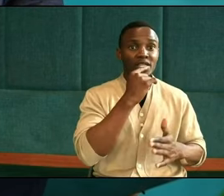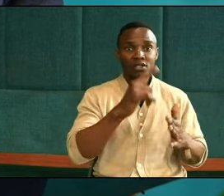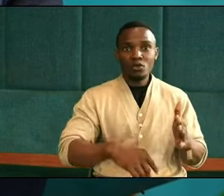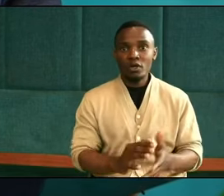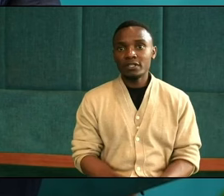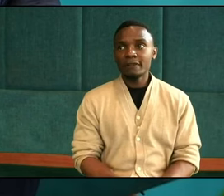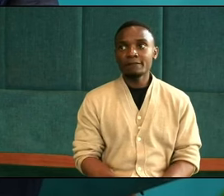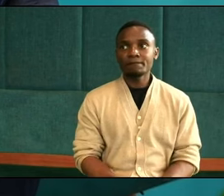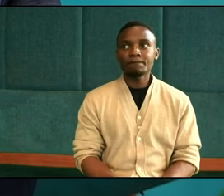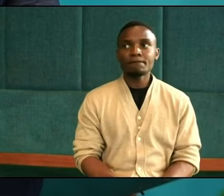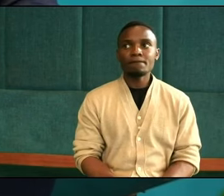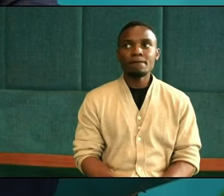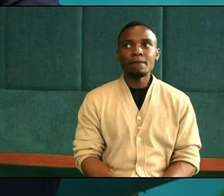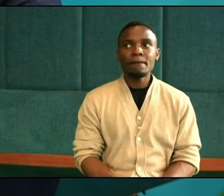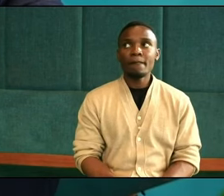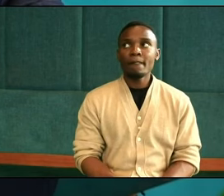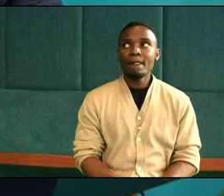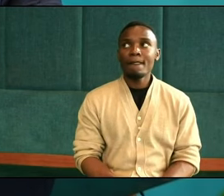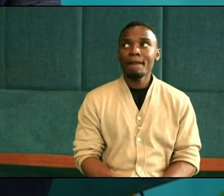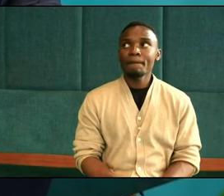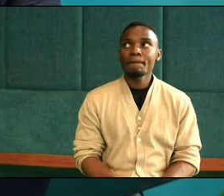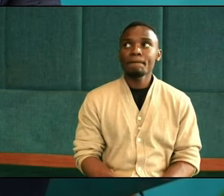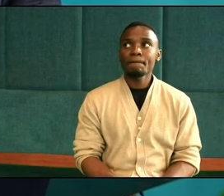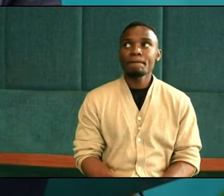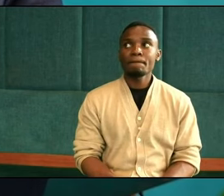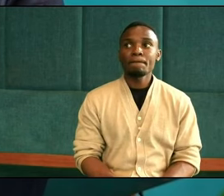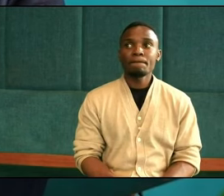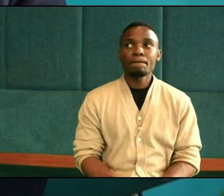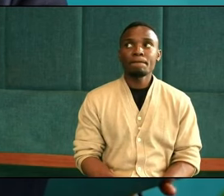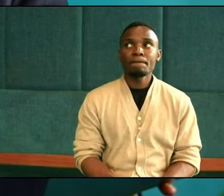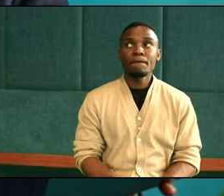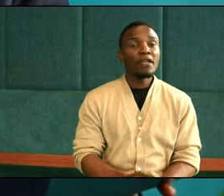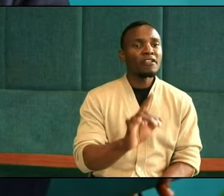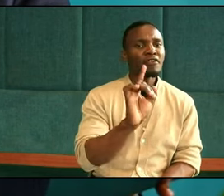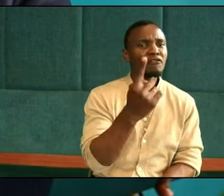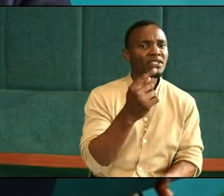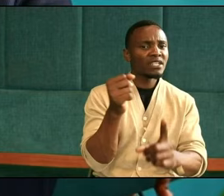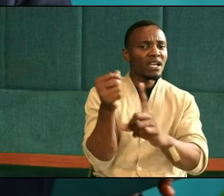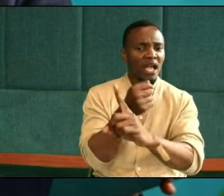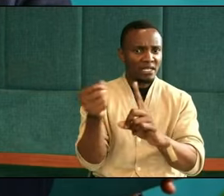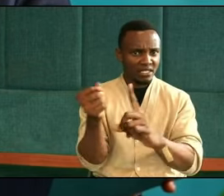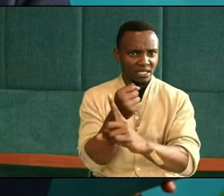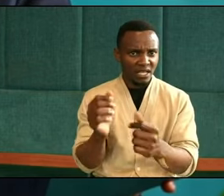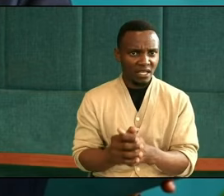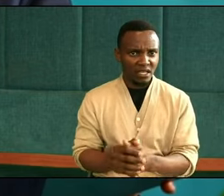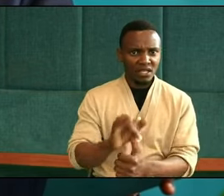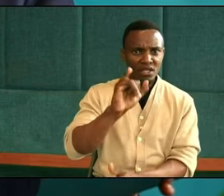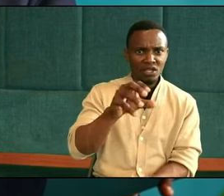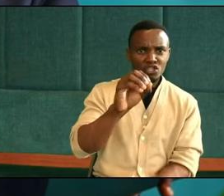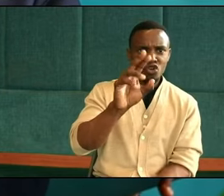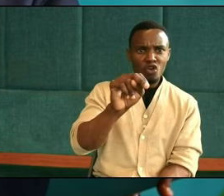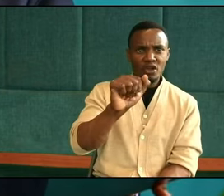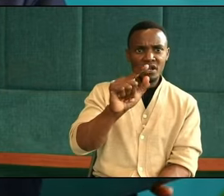in that first attack, Jonathan and his armor bearer killed some 20